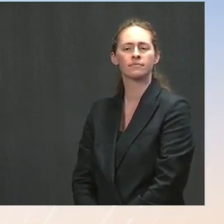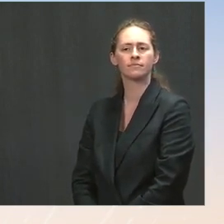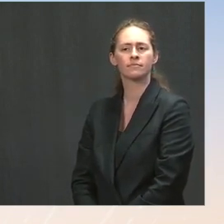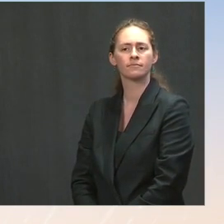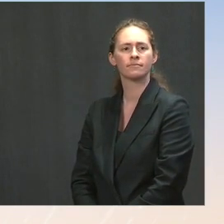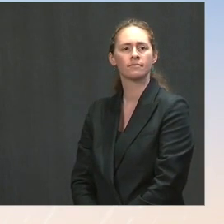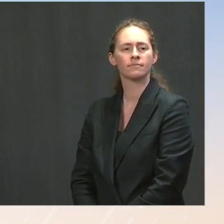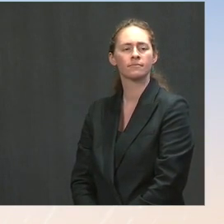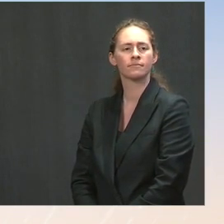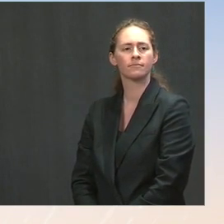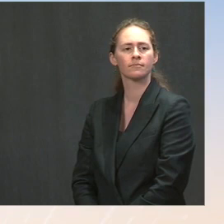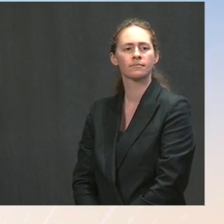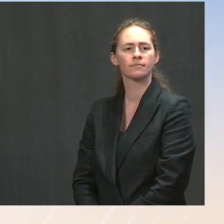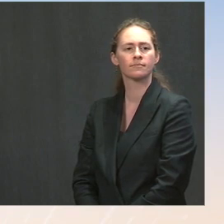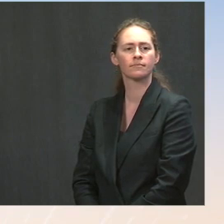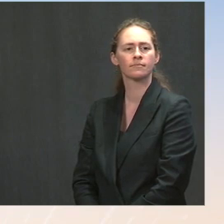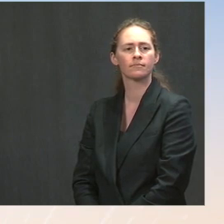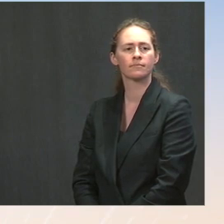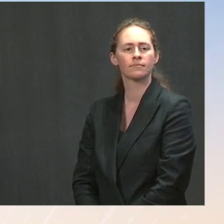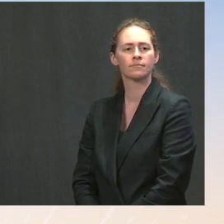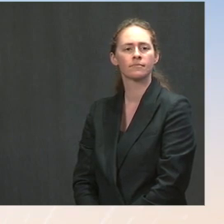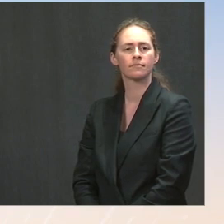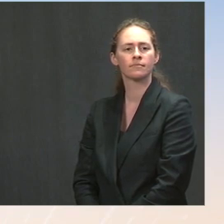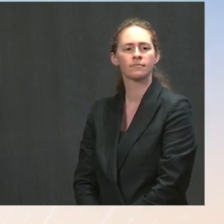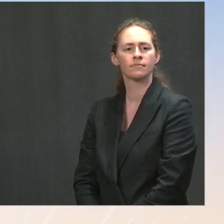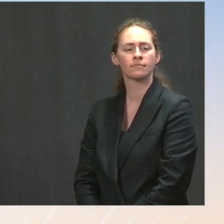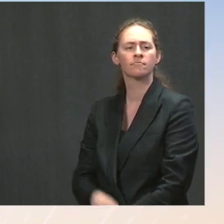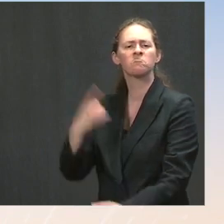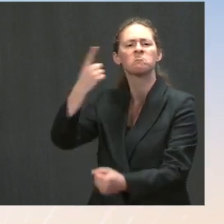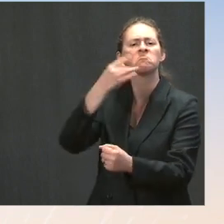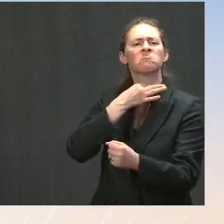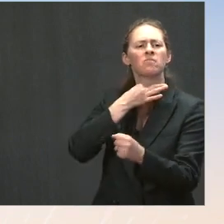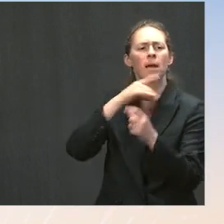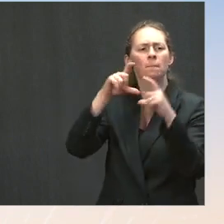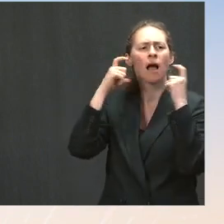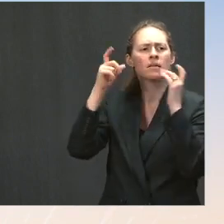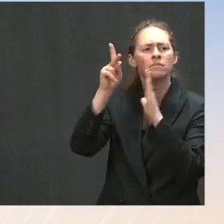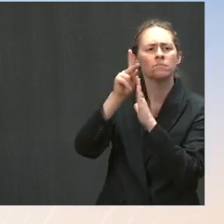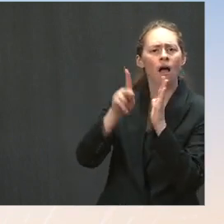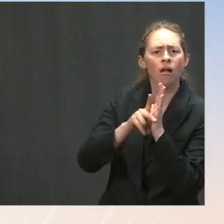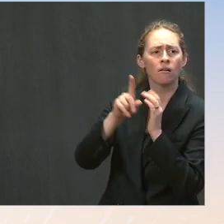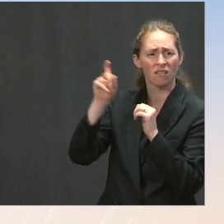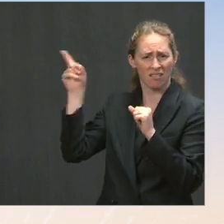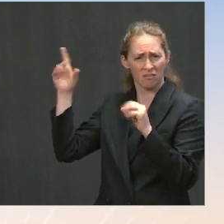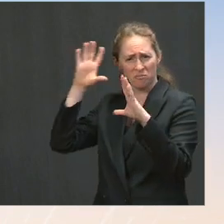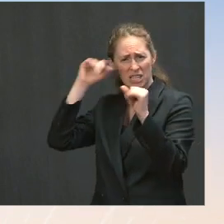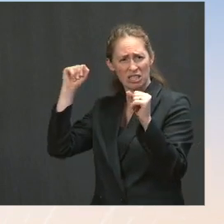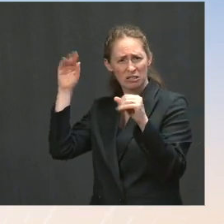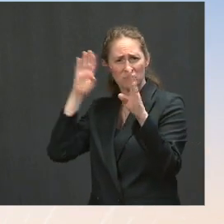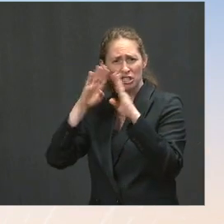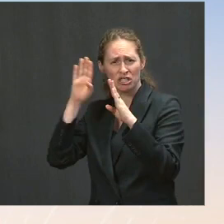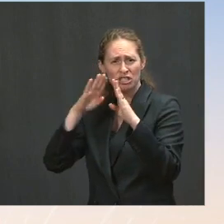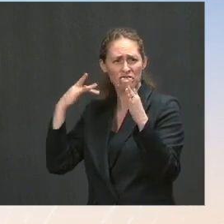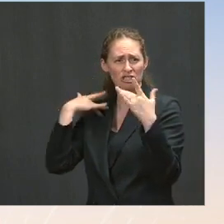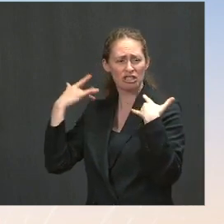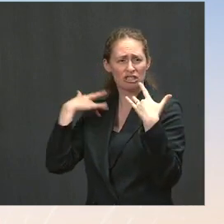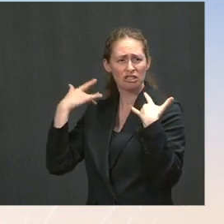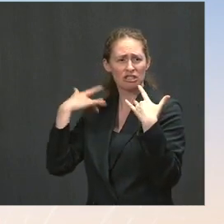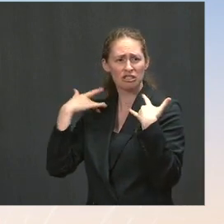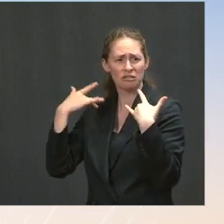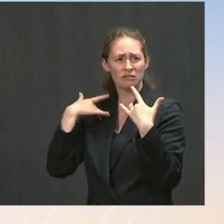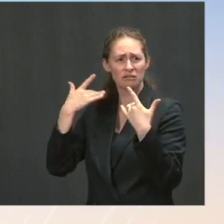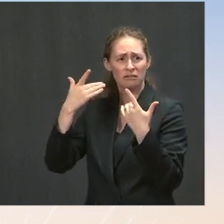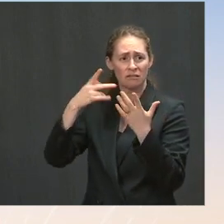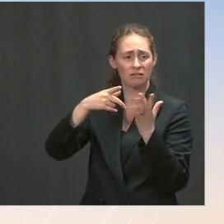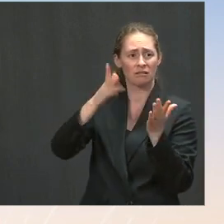policy? Are they concerned at all that it could affect consumer spending or any of the economic growth projections? That's a great question.